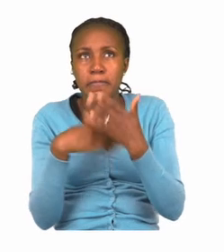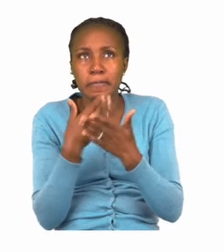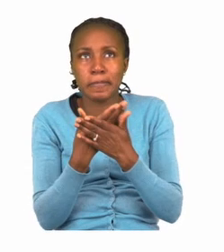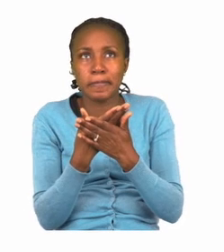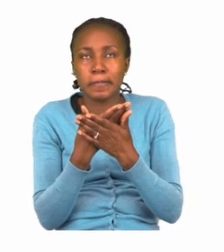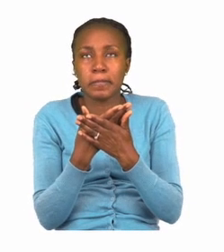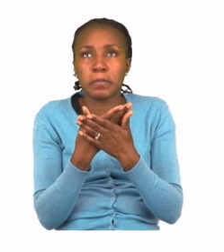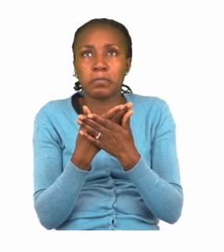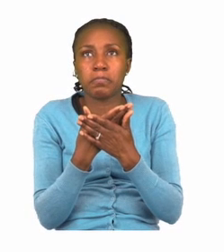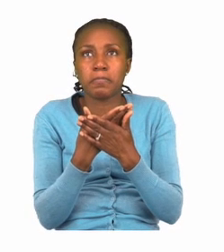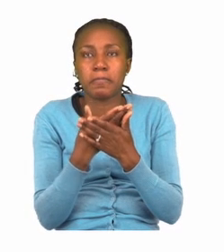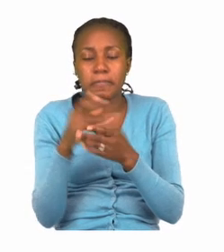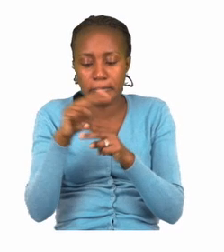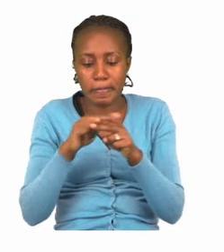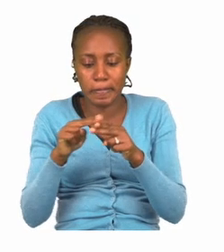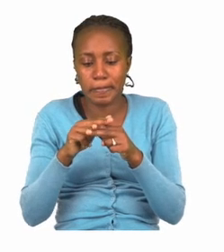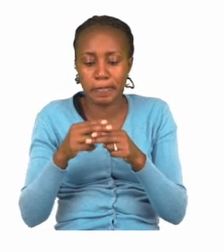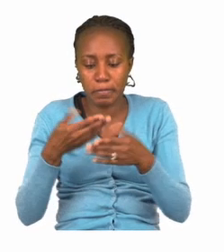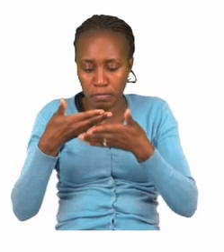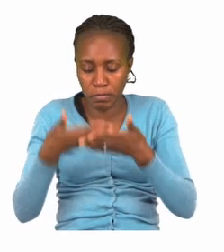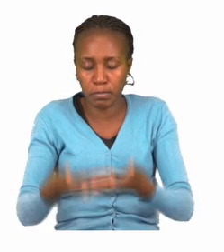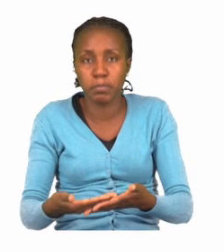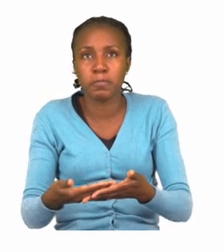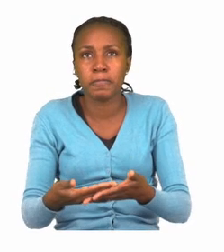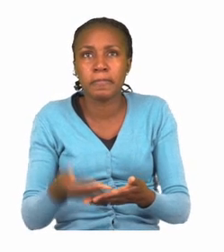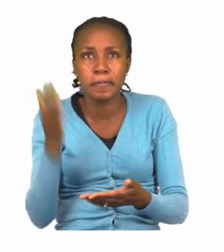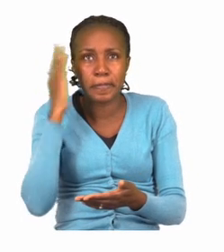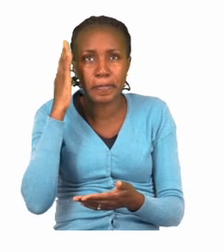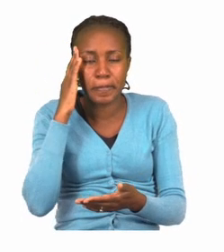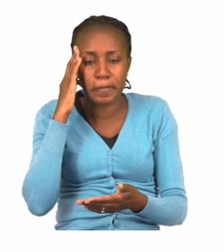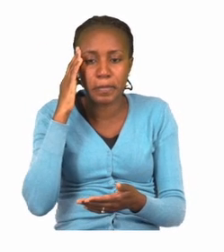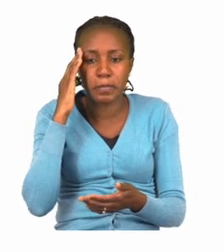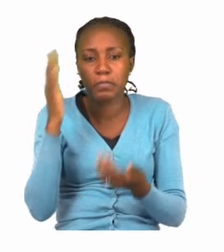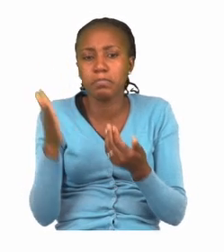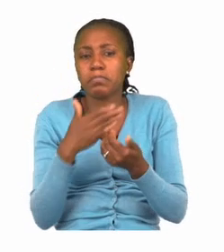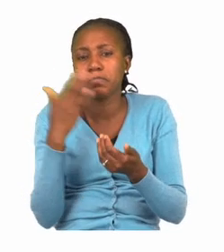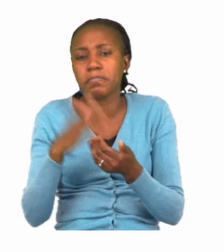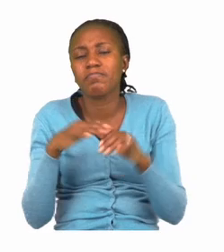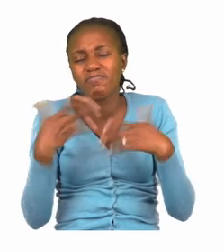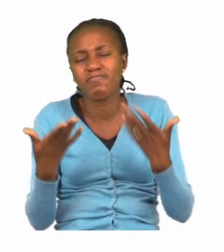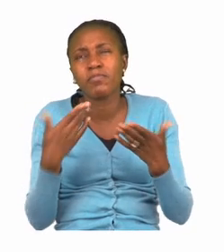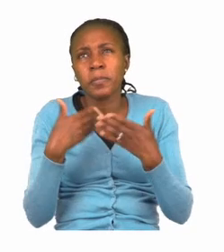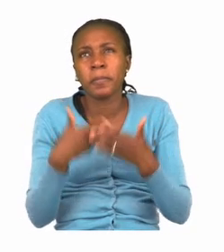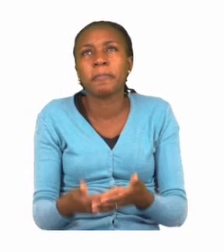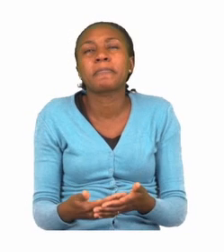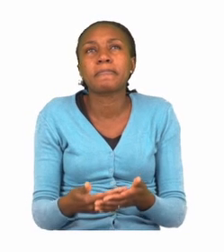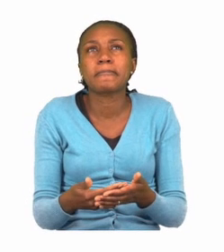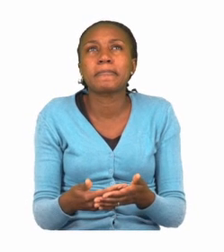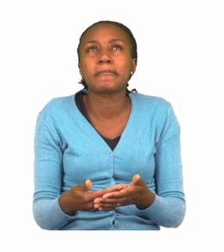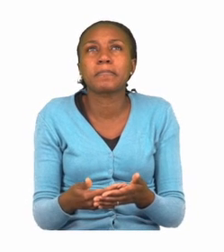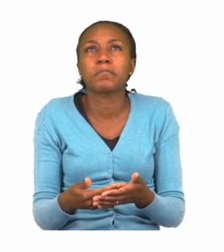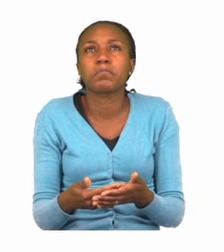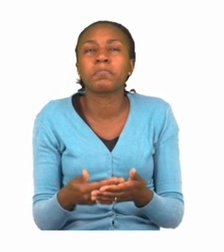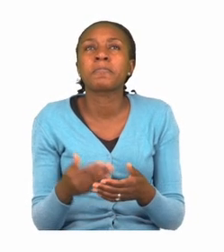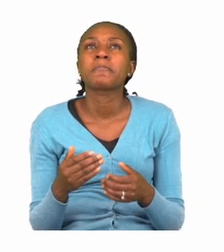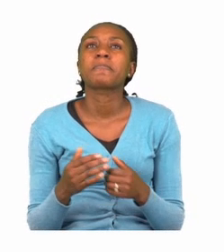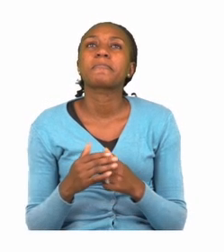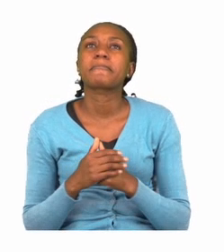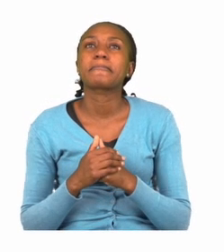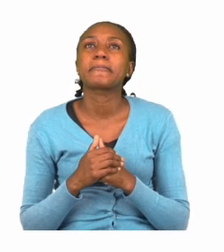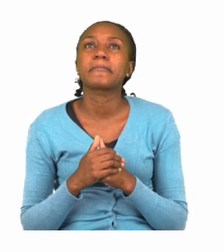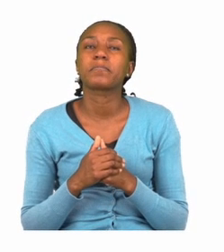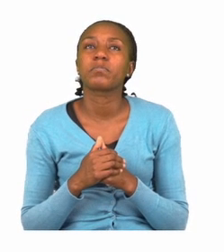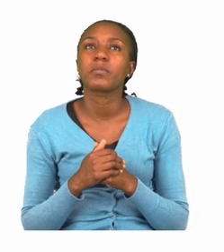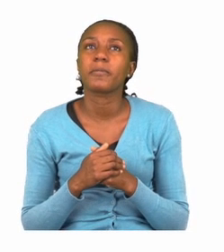scale so that you can make sure that you see the pictures clearly on